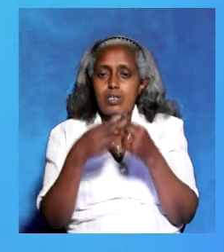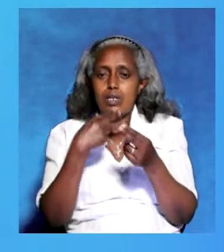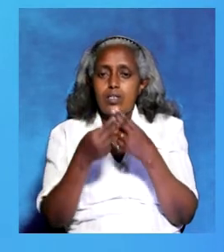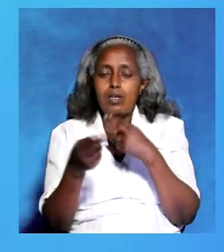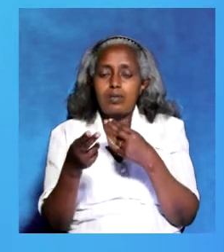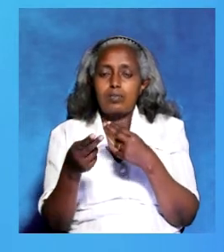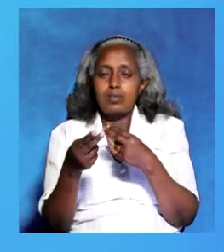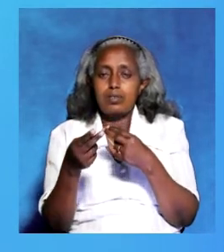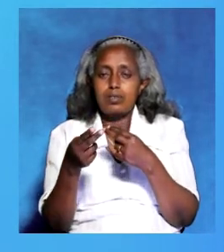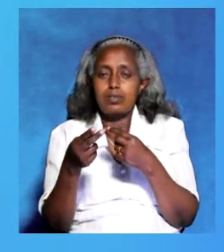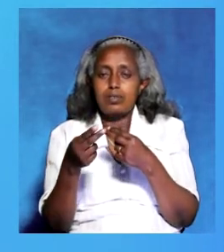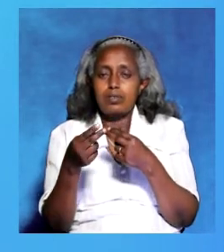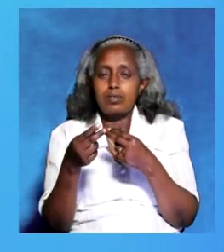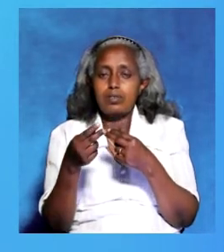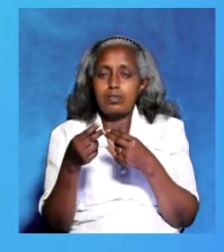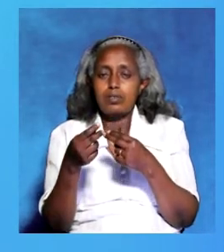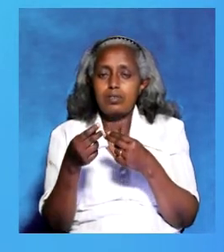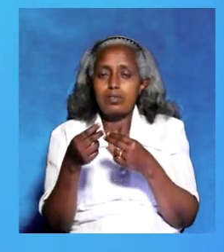times.